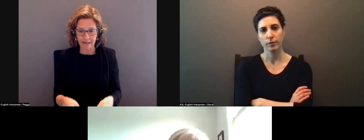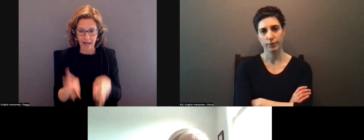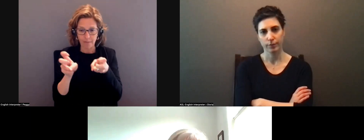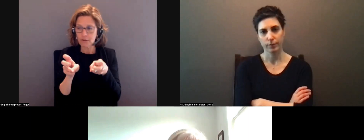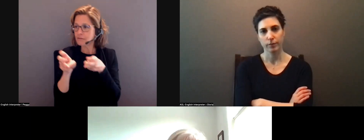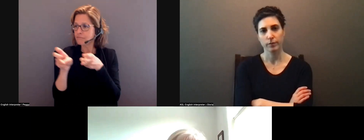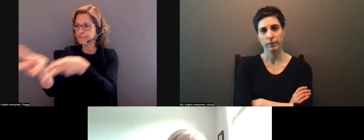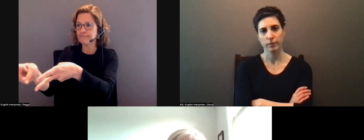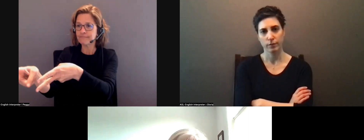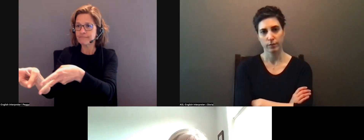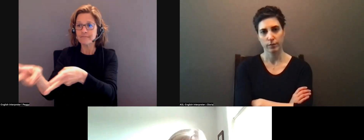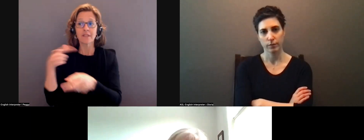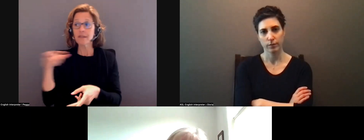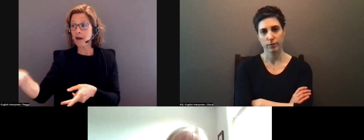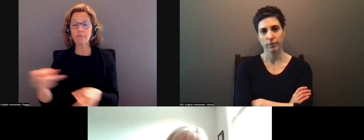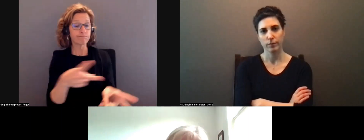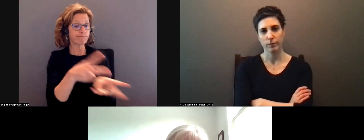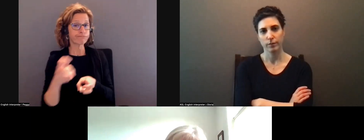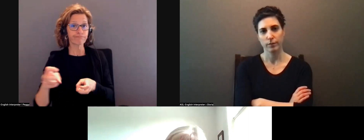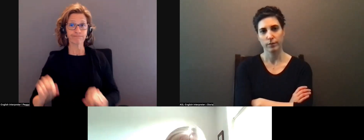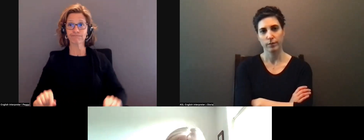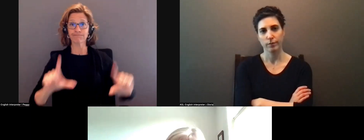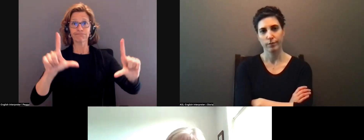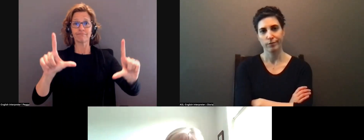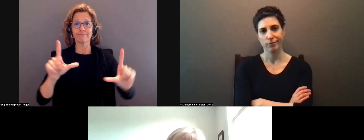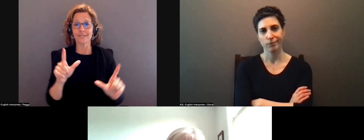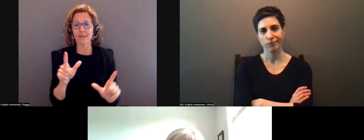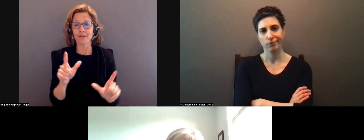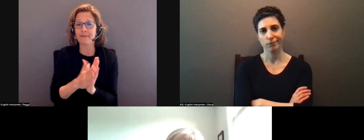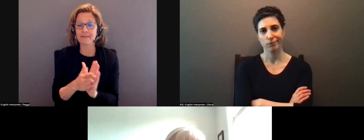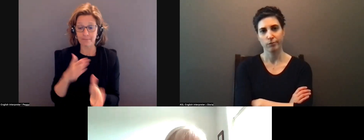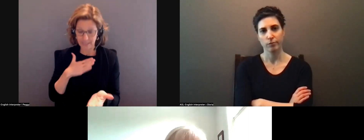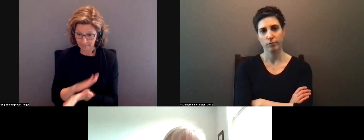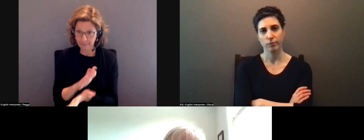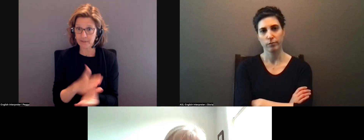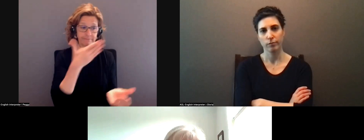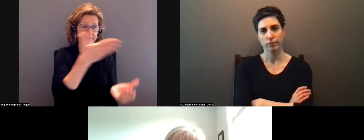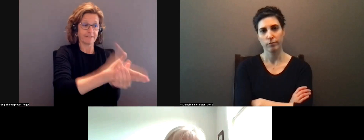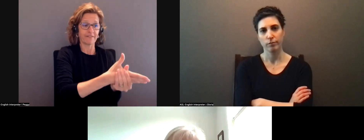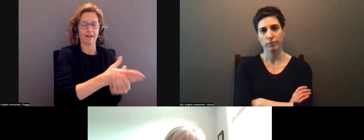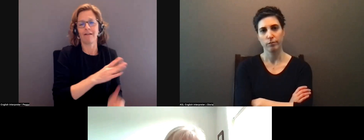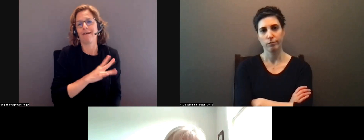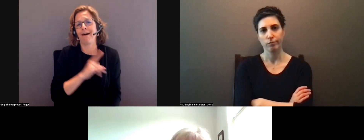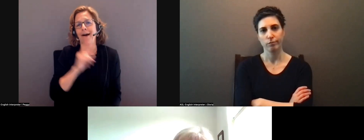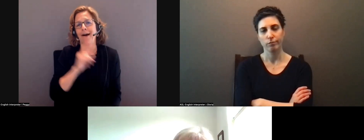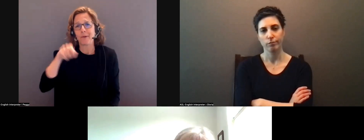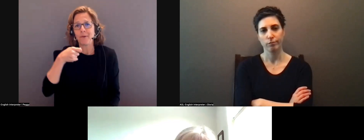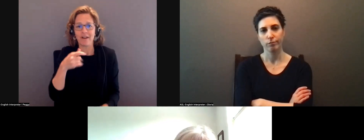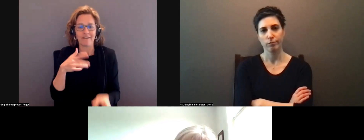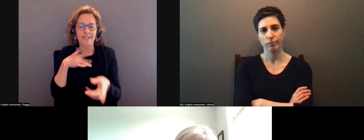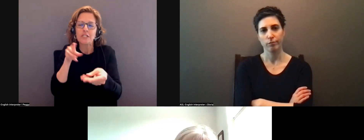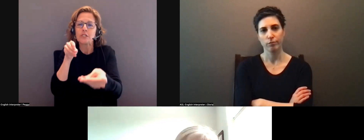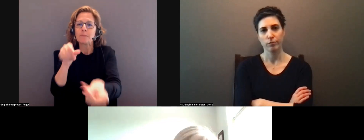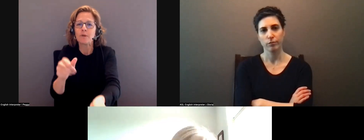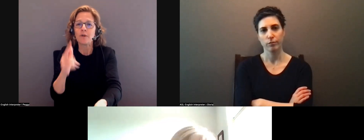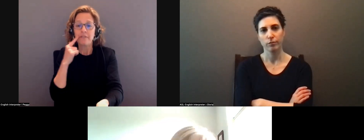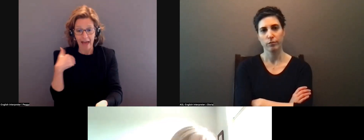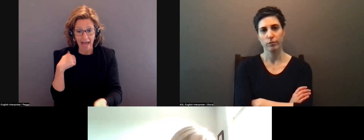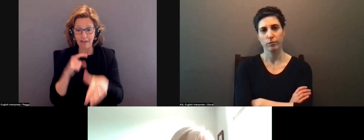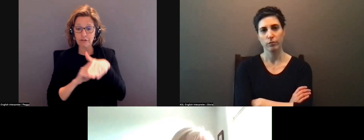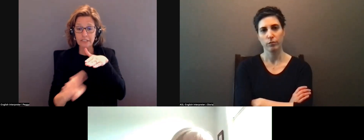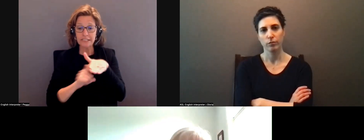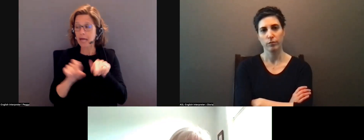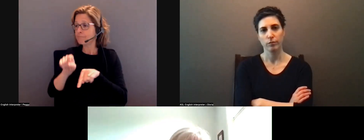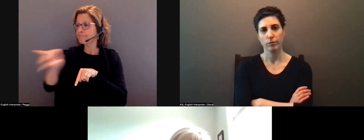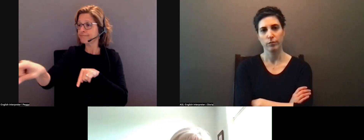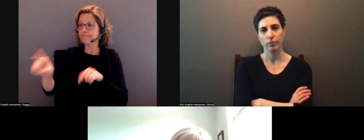entered, and then I just file it. So it's very cool in that sense, very efficient. And a little bit later,